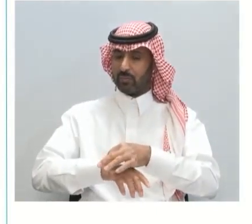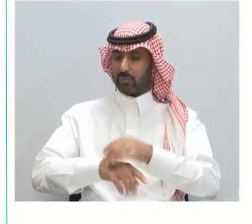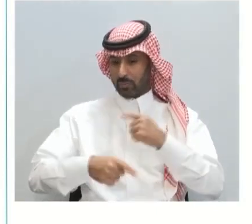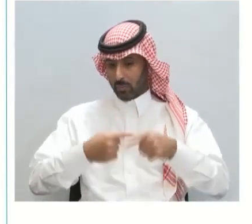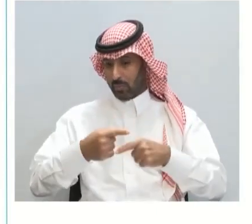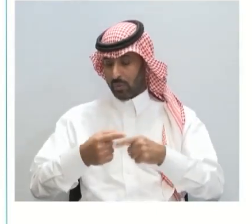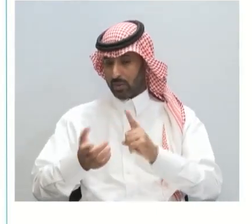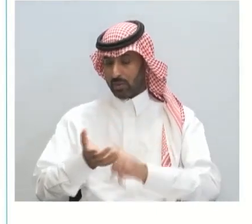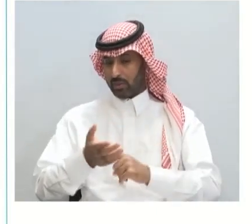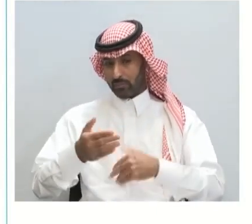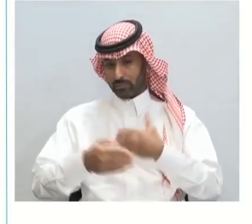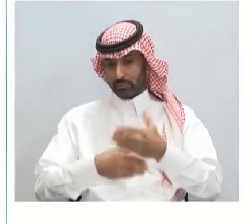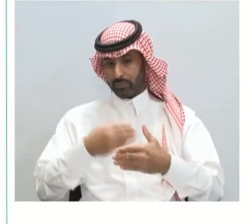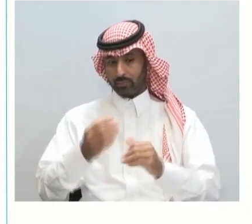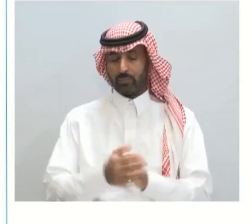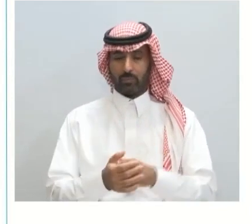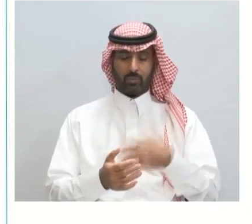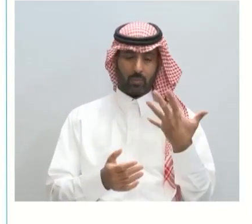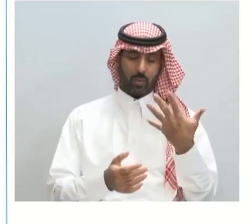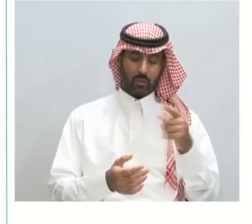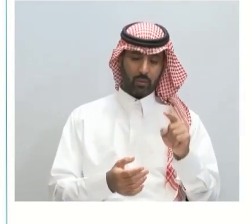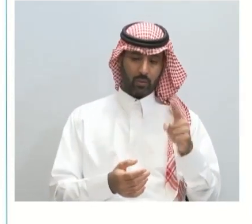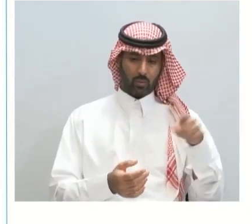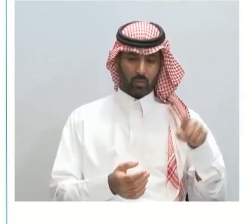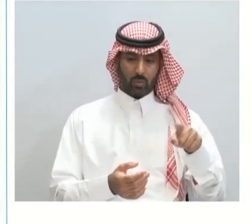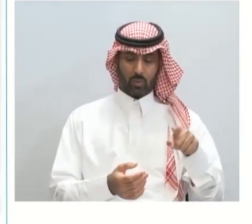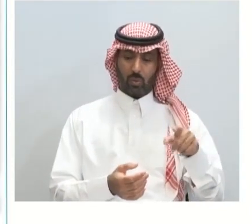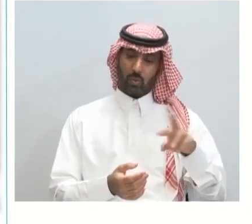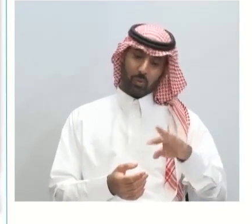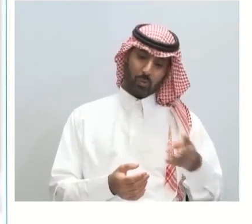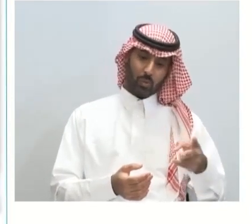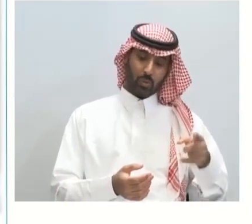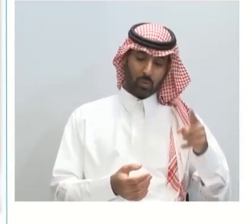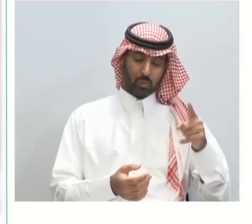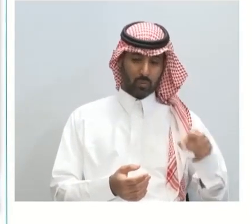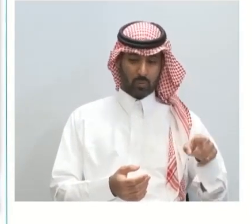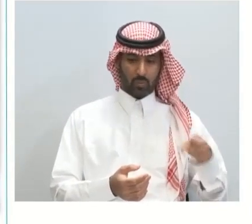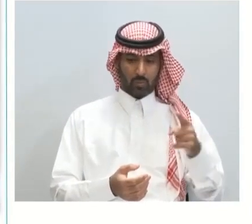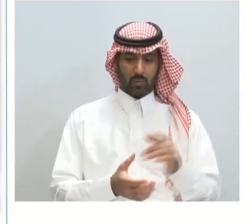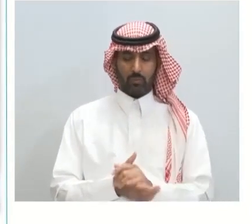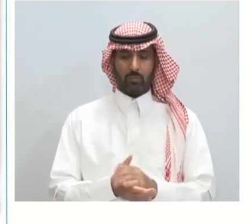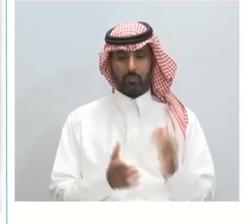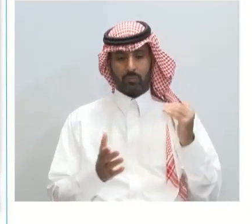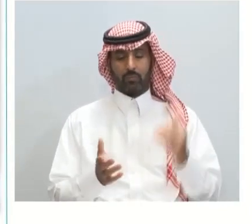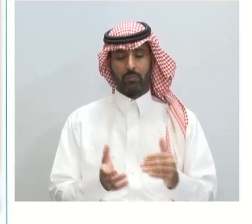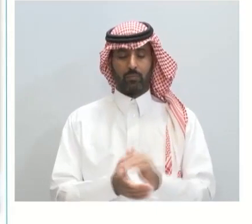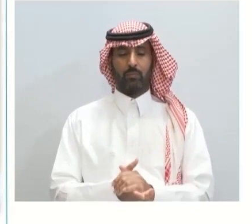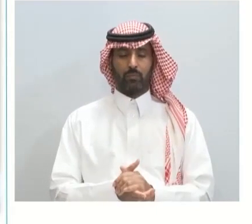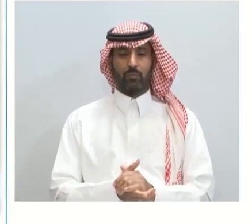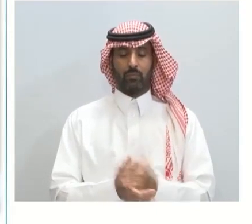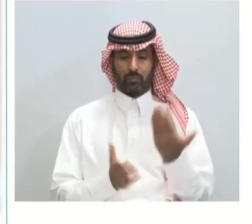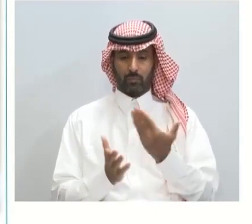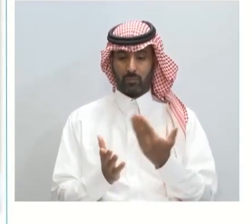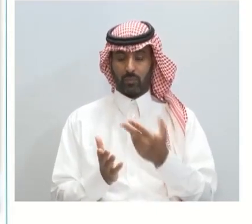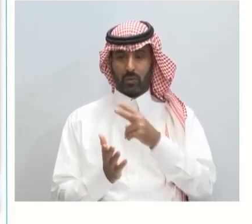the disease. So we have five true or false question. But before we answer them, let's read the